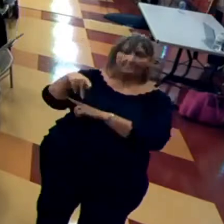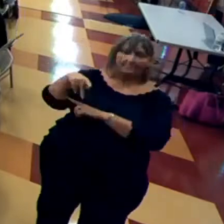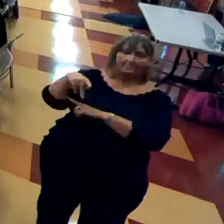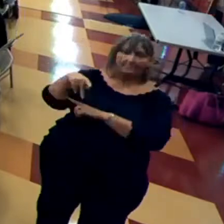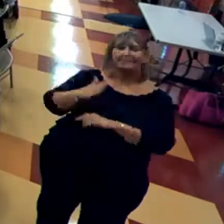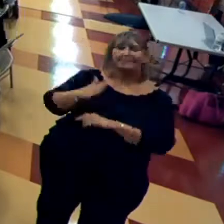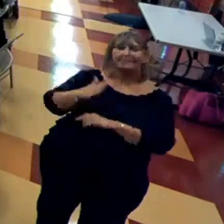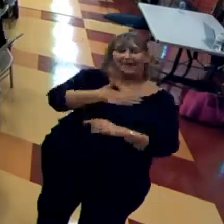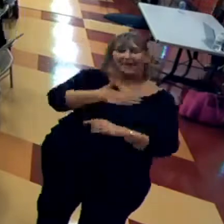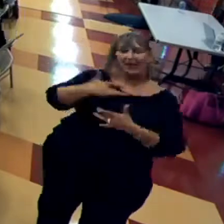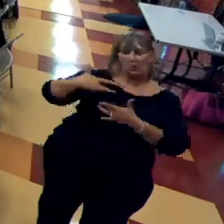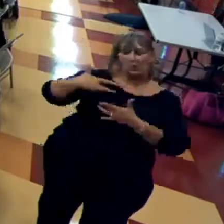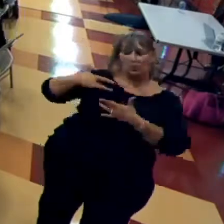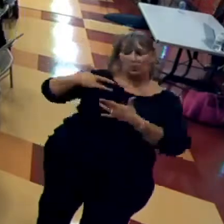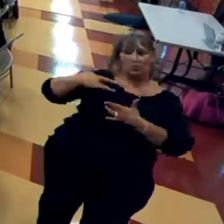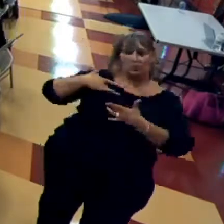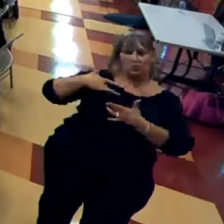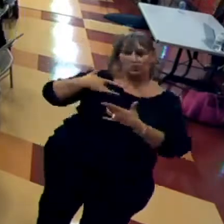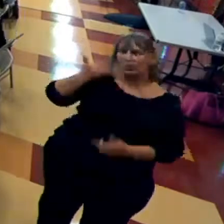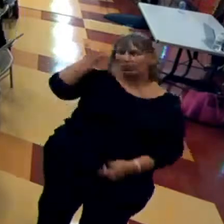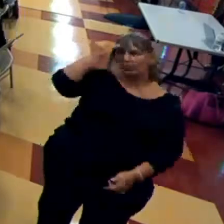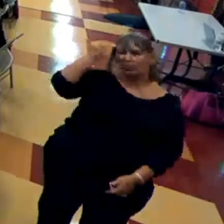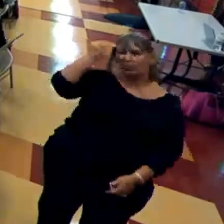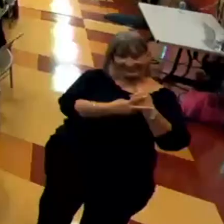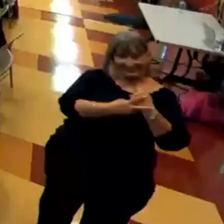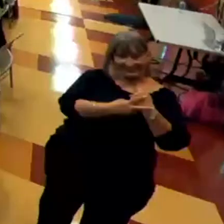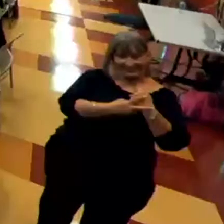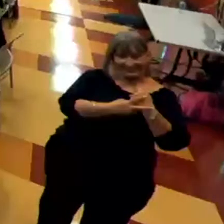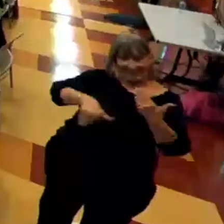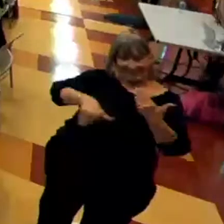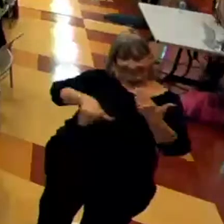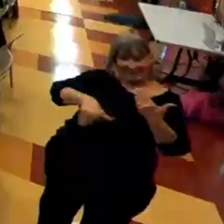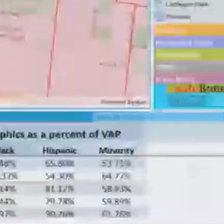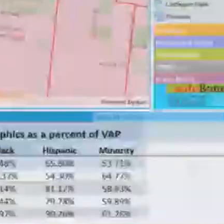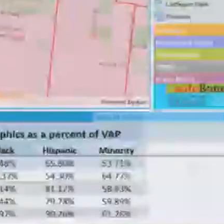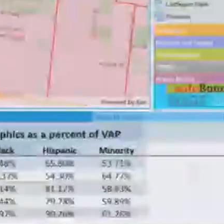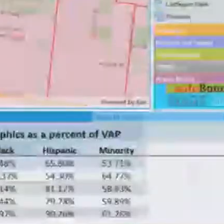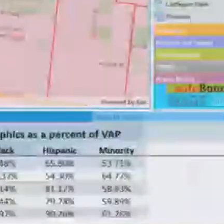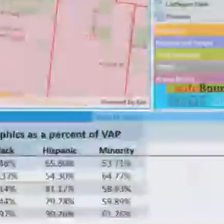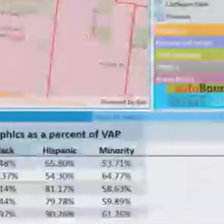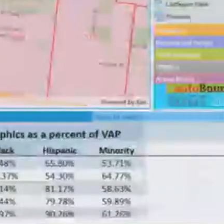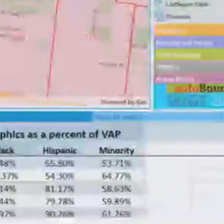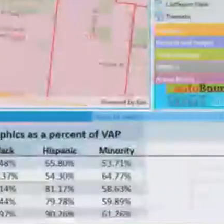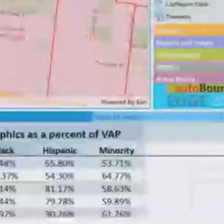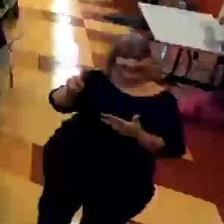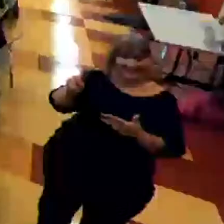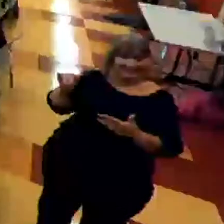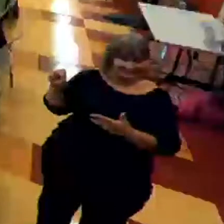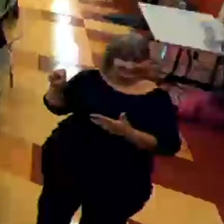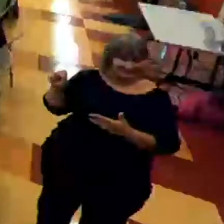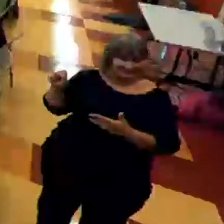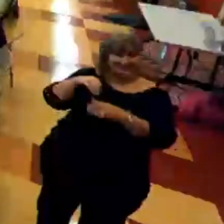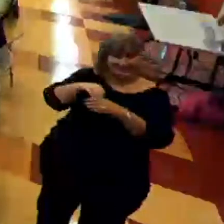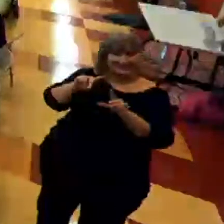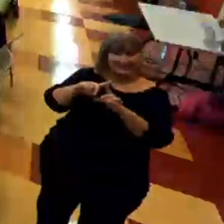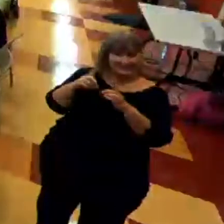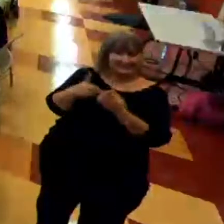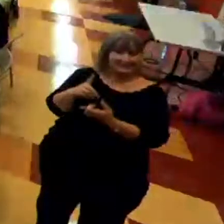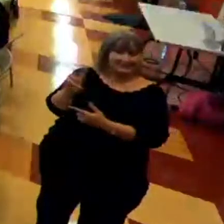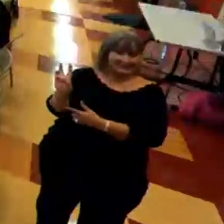is we knew full and well that we in District 6.